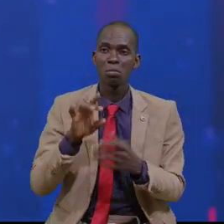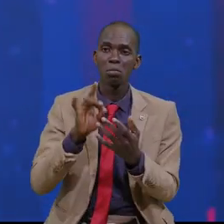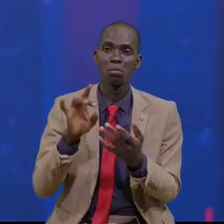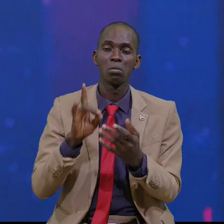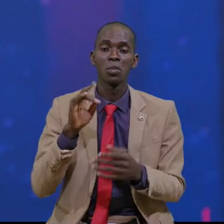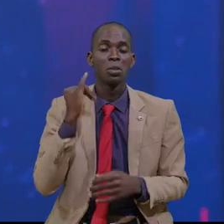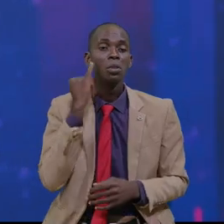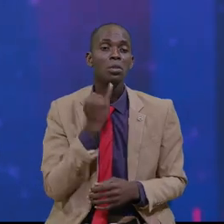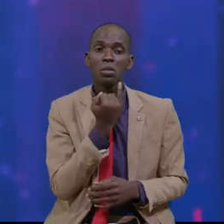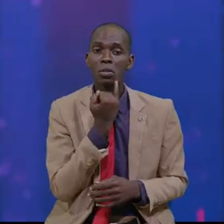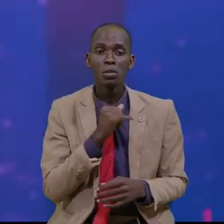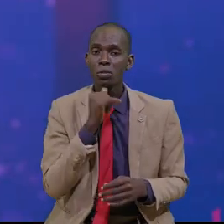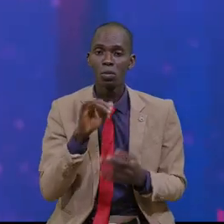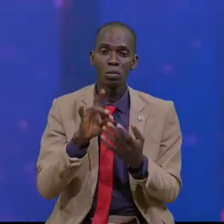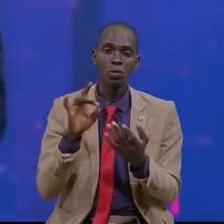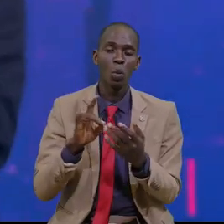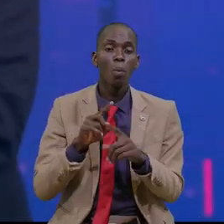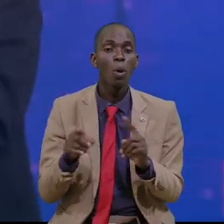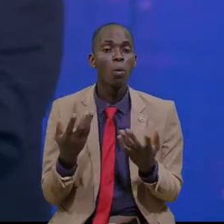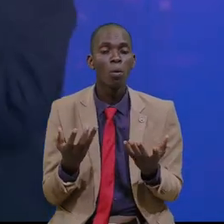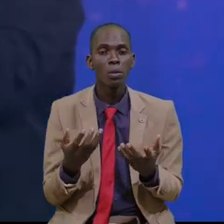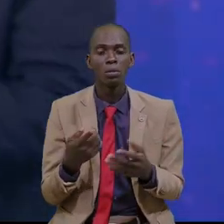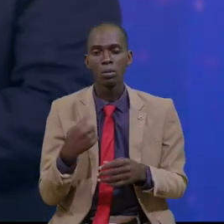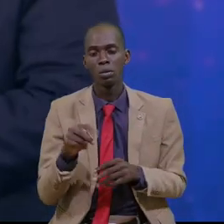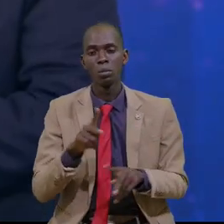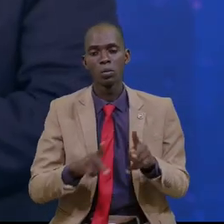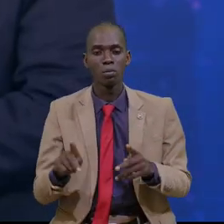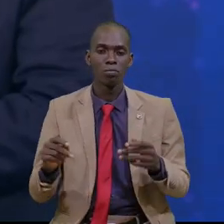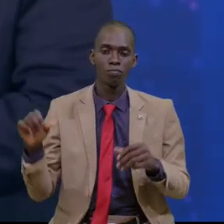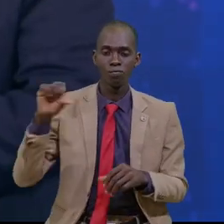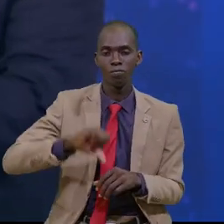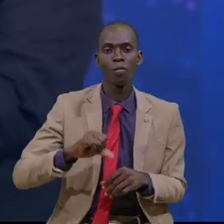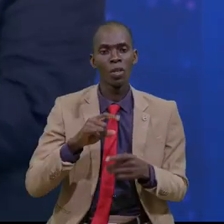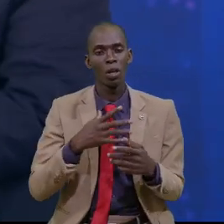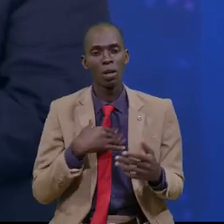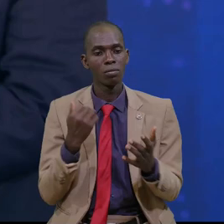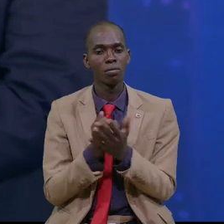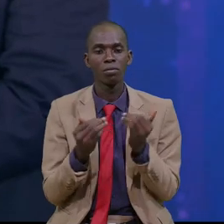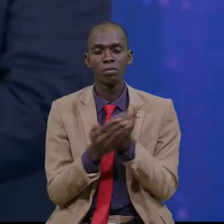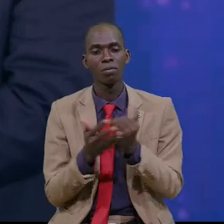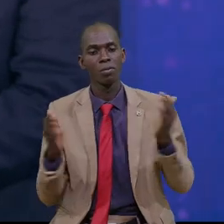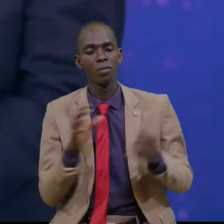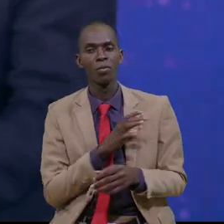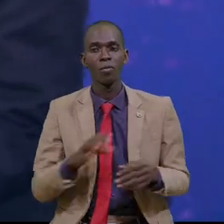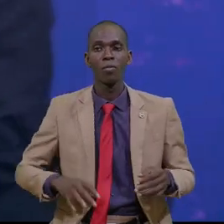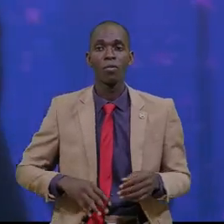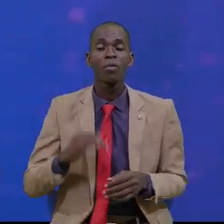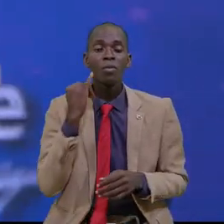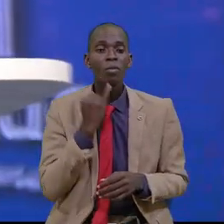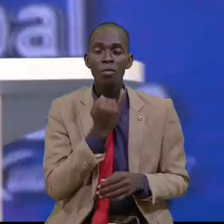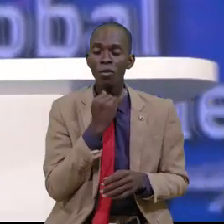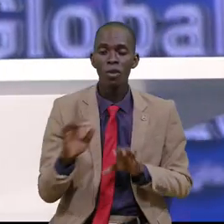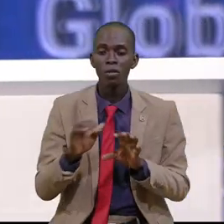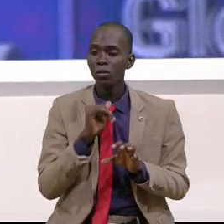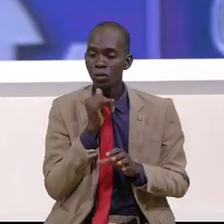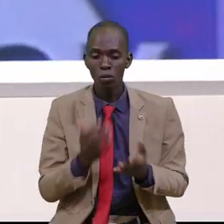him, they crucified him. Israel did not exalt him, they slew him. Israel